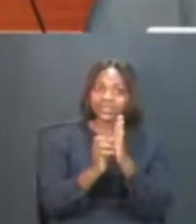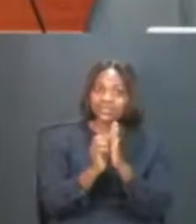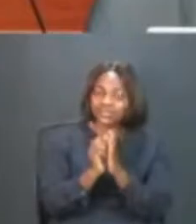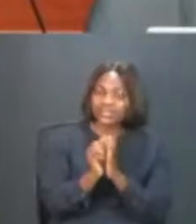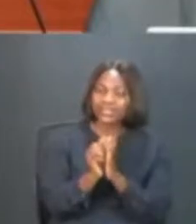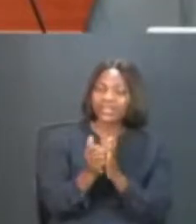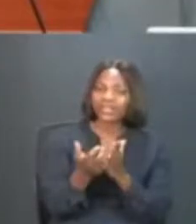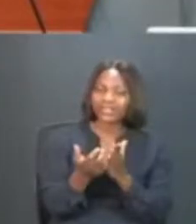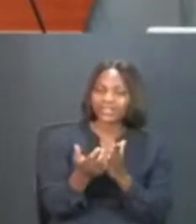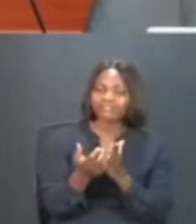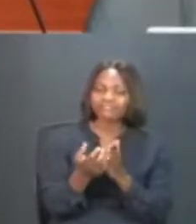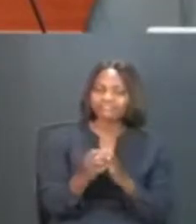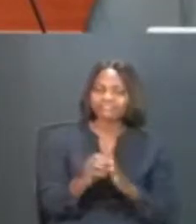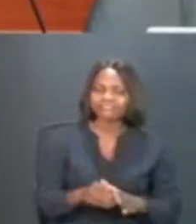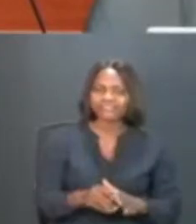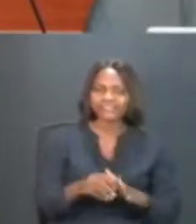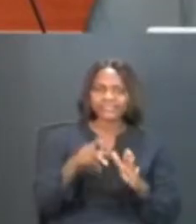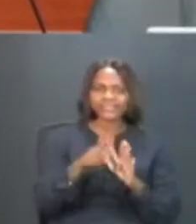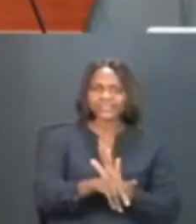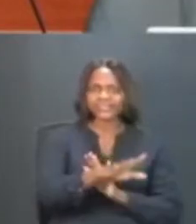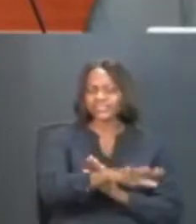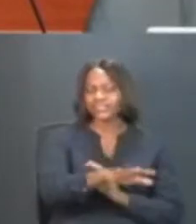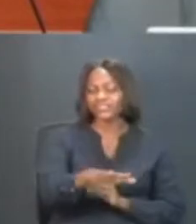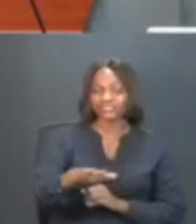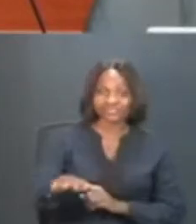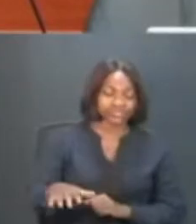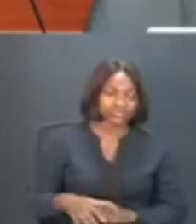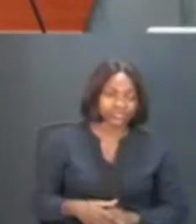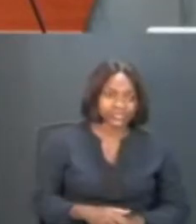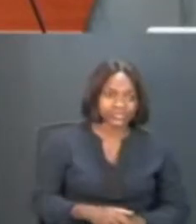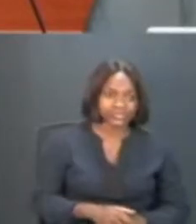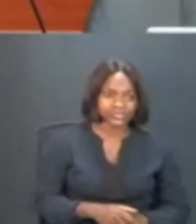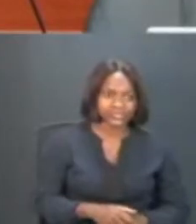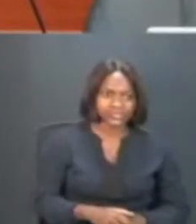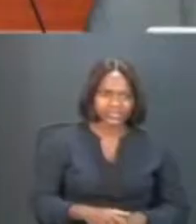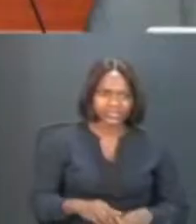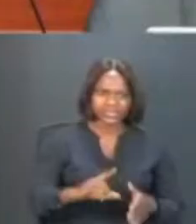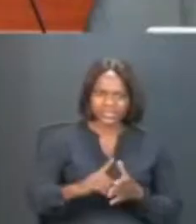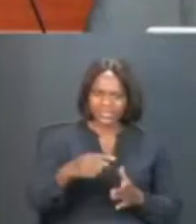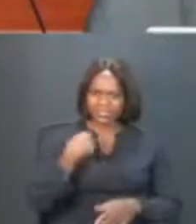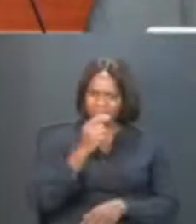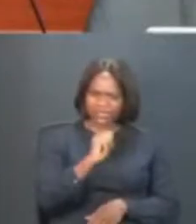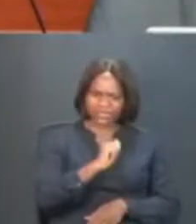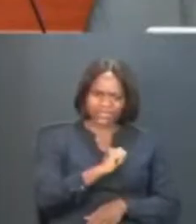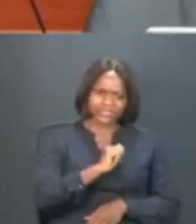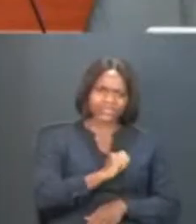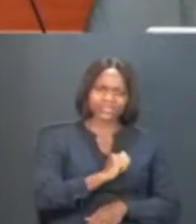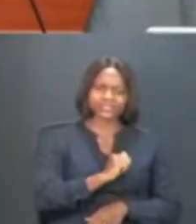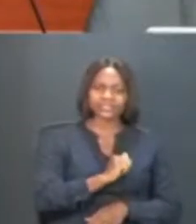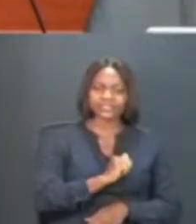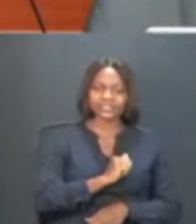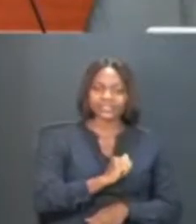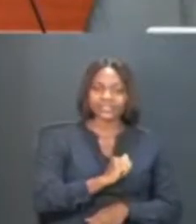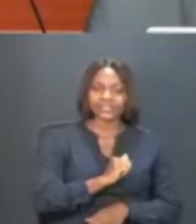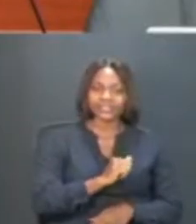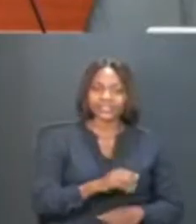killer of children. And I said to myself that I'm running away from this